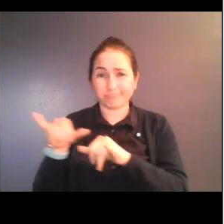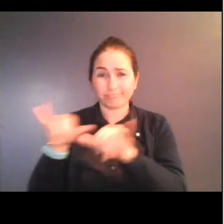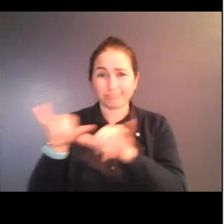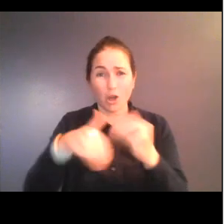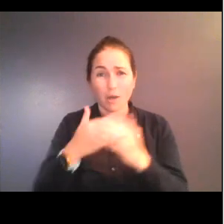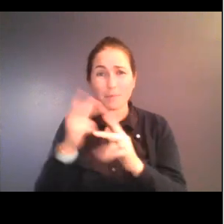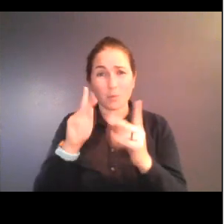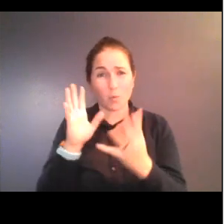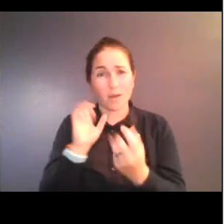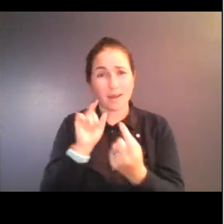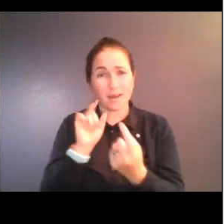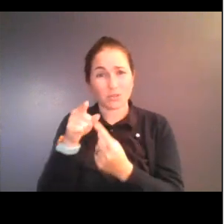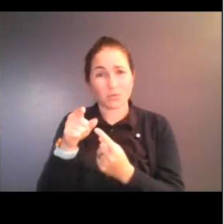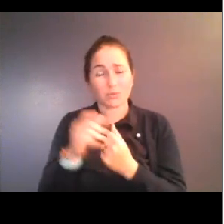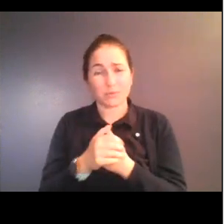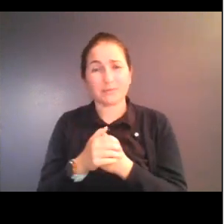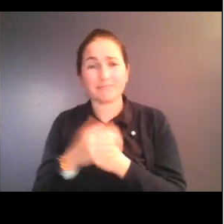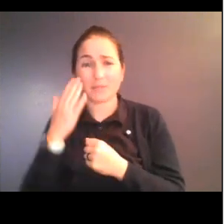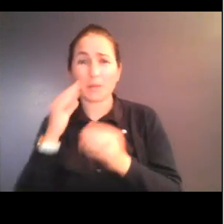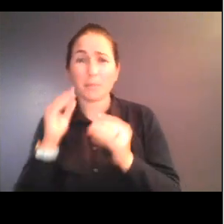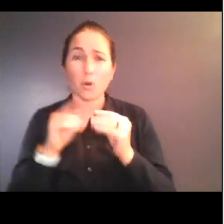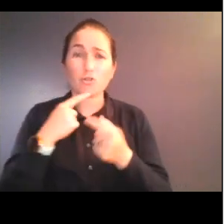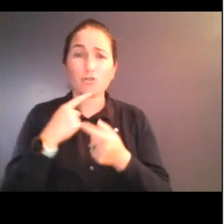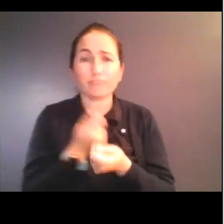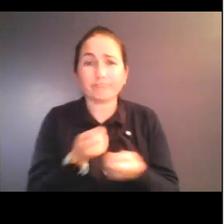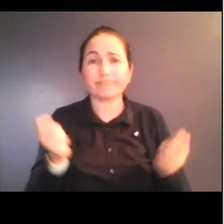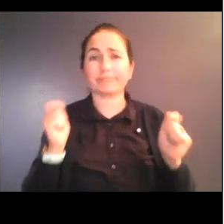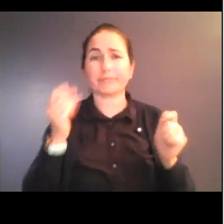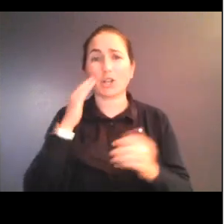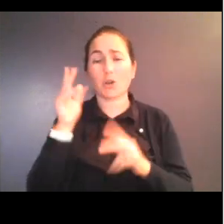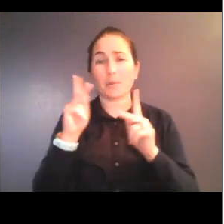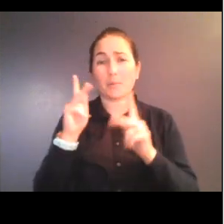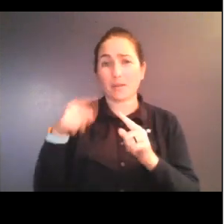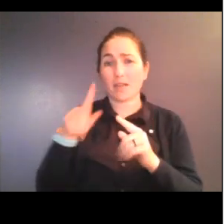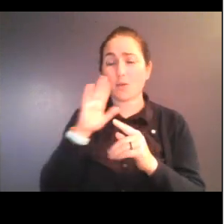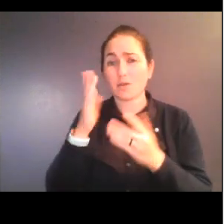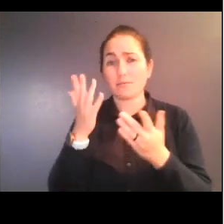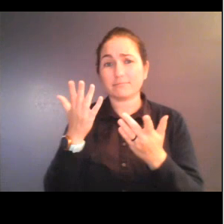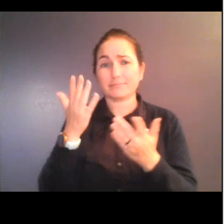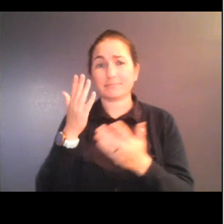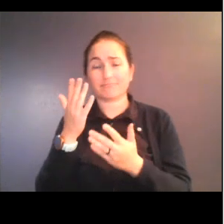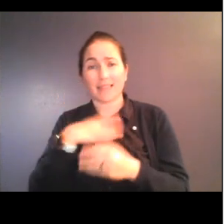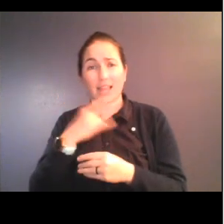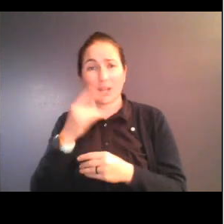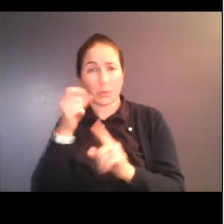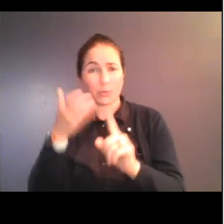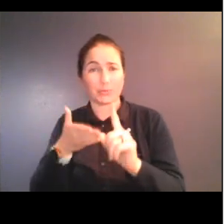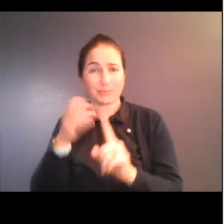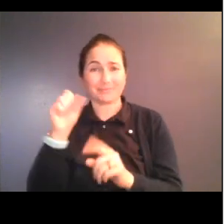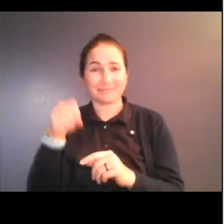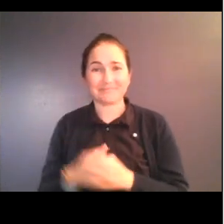more you open yourself up, the more that people will like who you are.